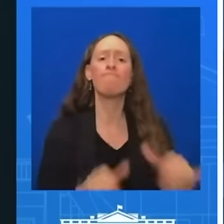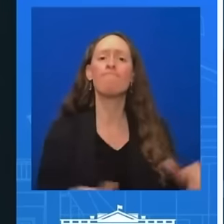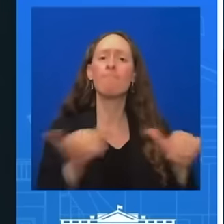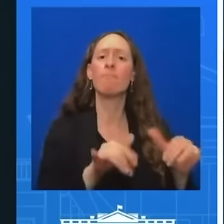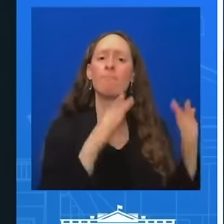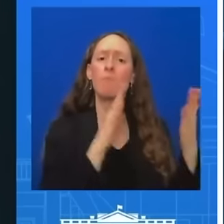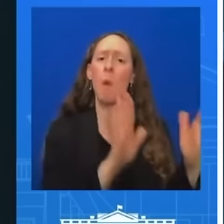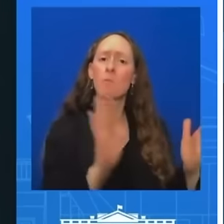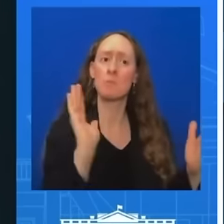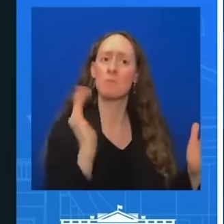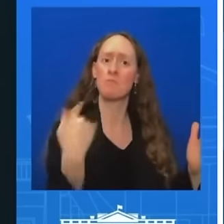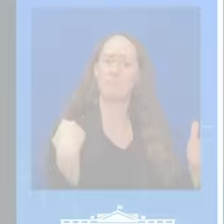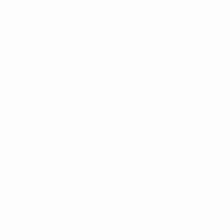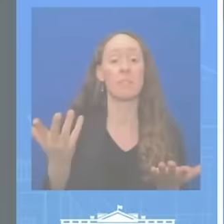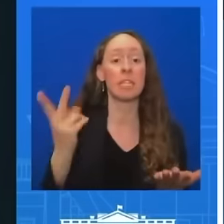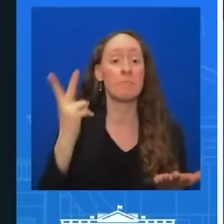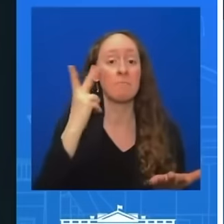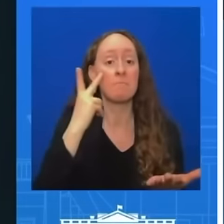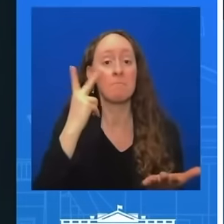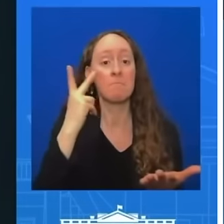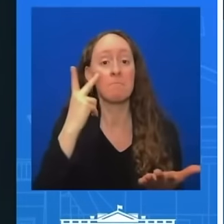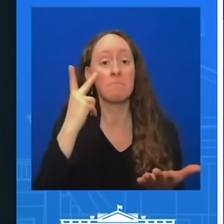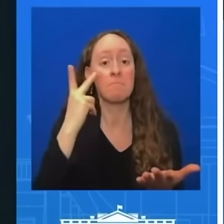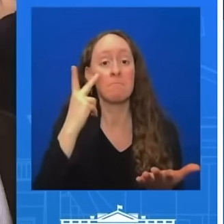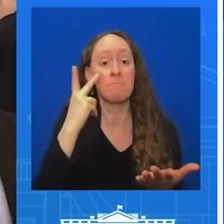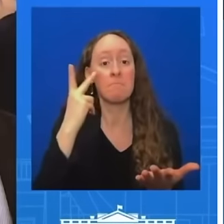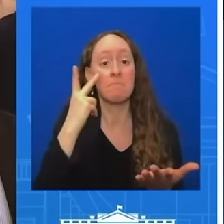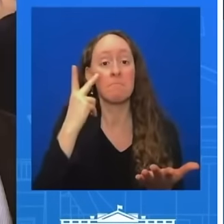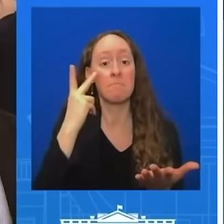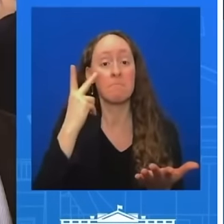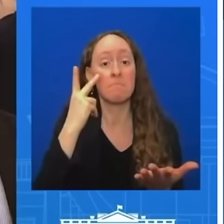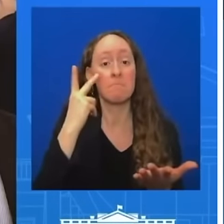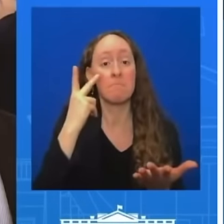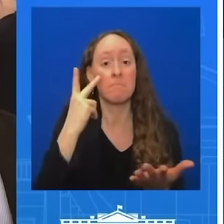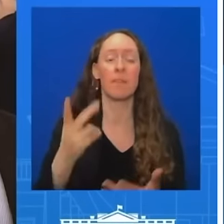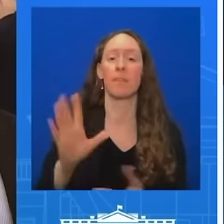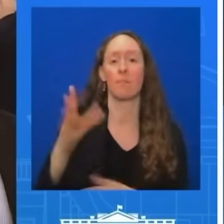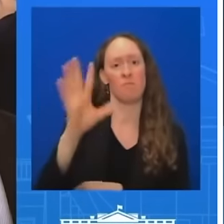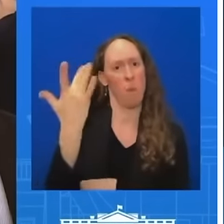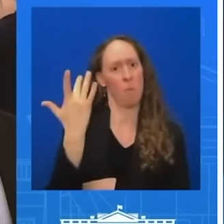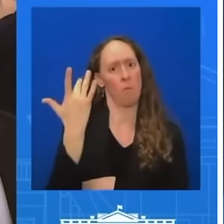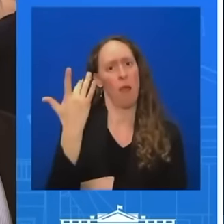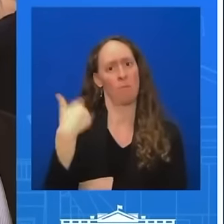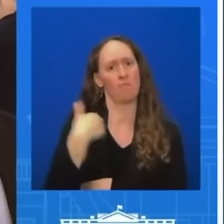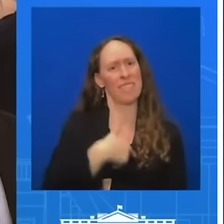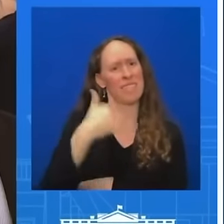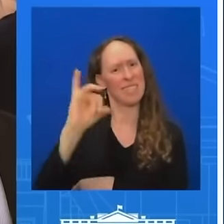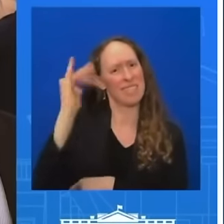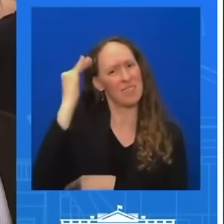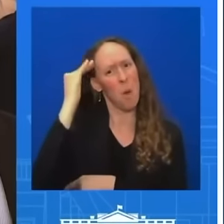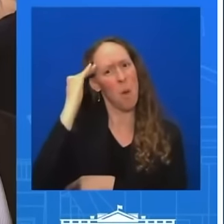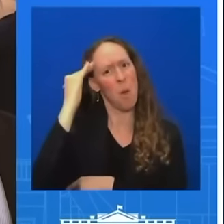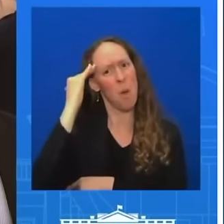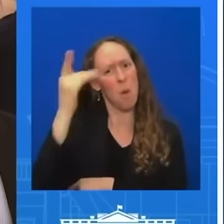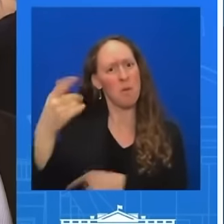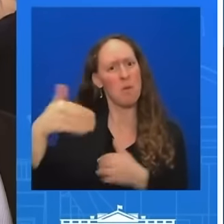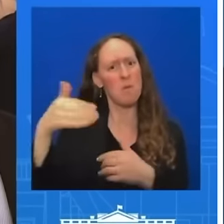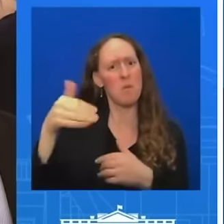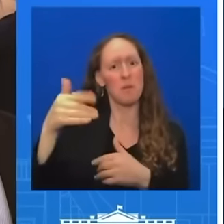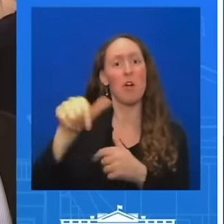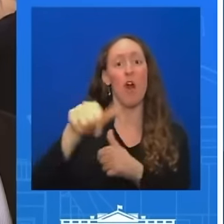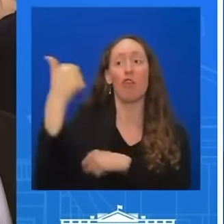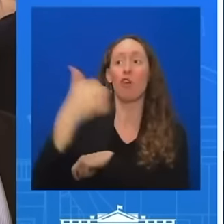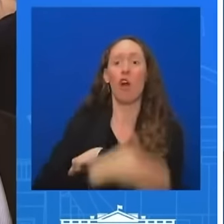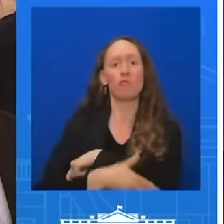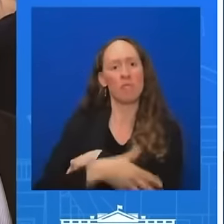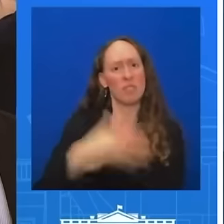to the Israelis what our expectations are. Well, on the point of conditions, the president on February 8th issued a memo, and